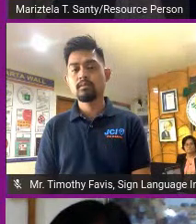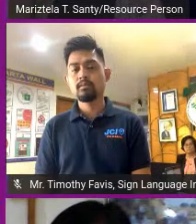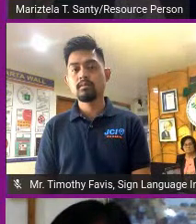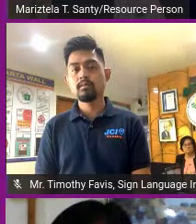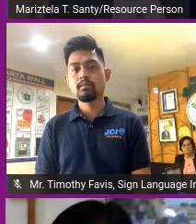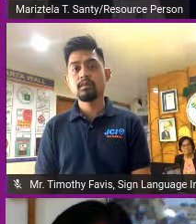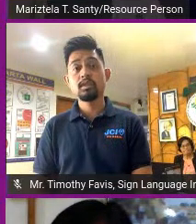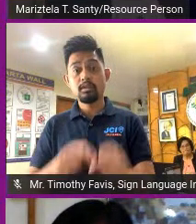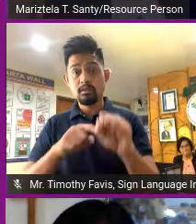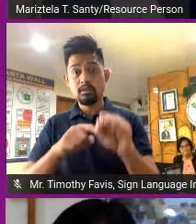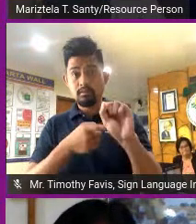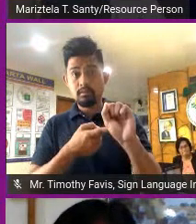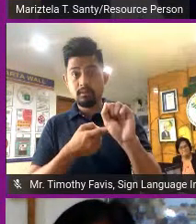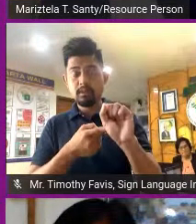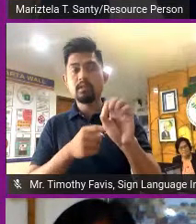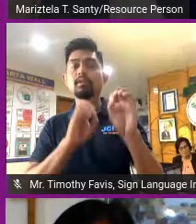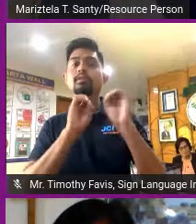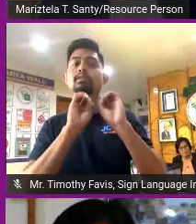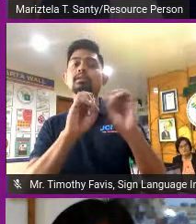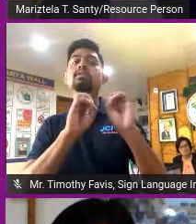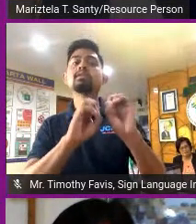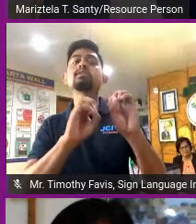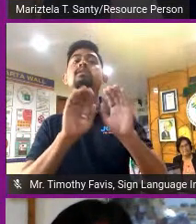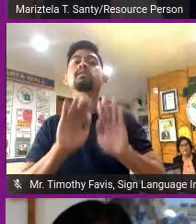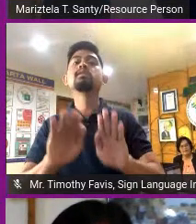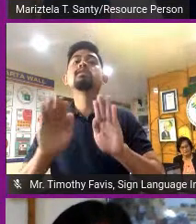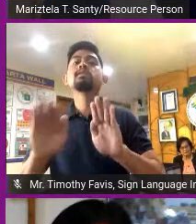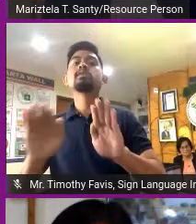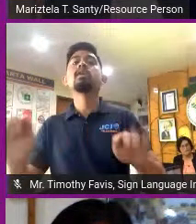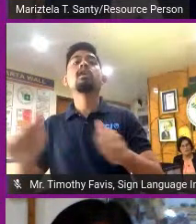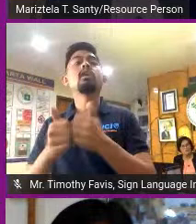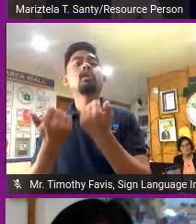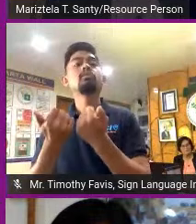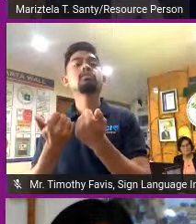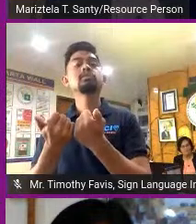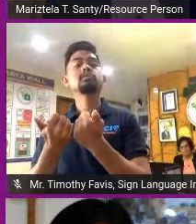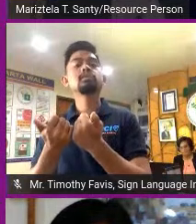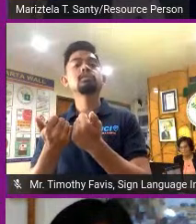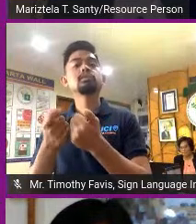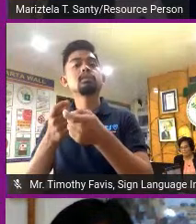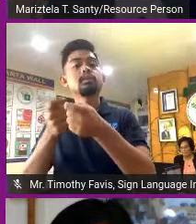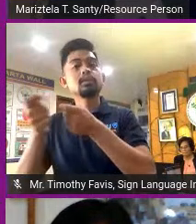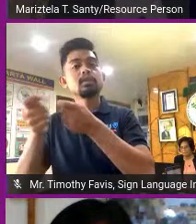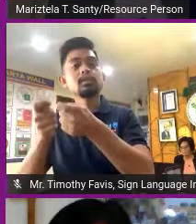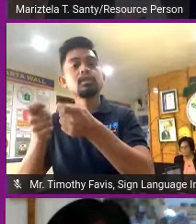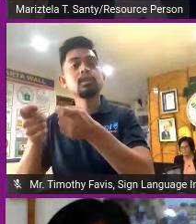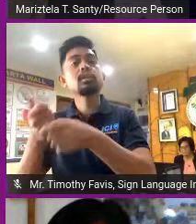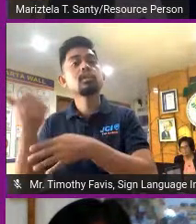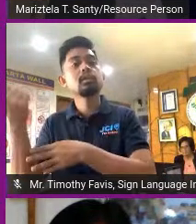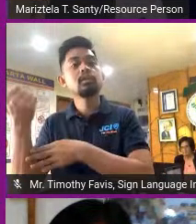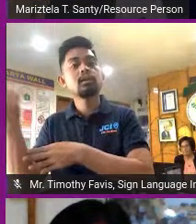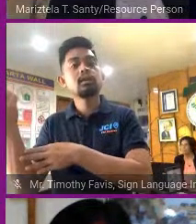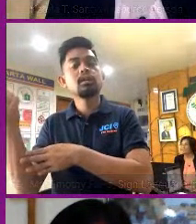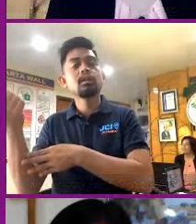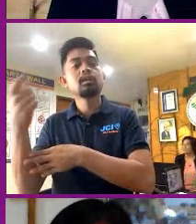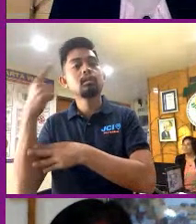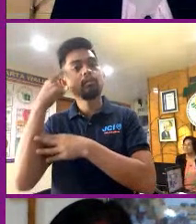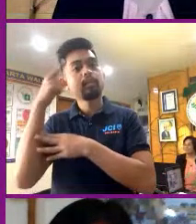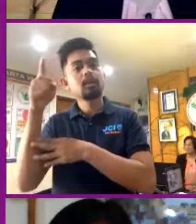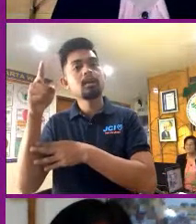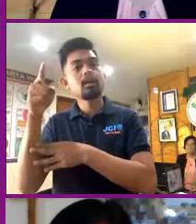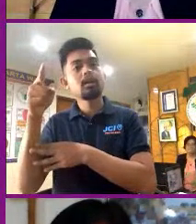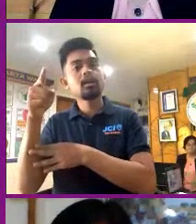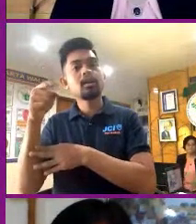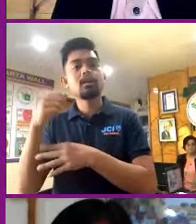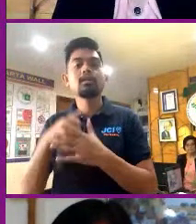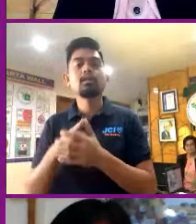we should start by also teaching children not to hurt each other. Yes. The moment we excuse boys from bullying girls, kasi baka